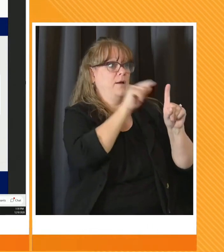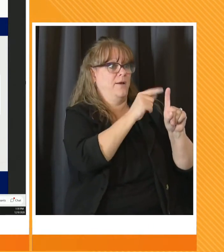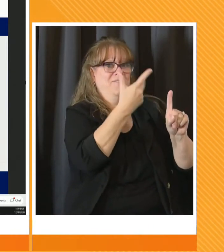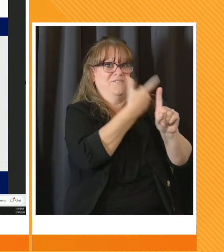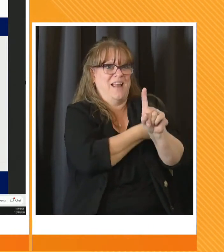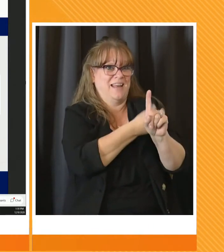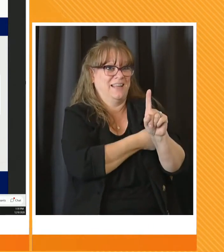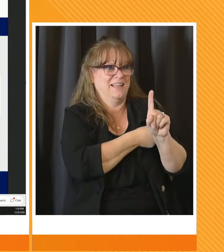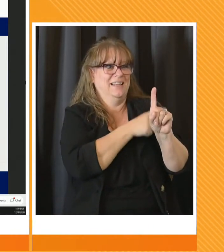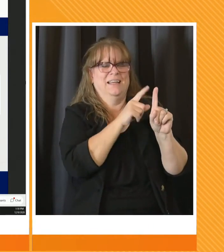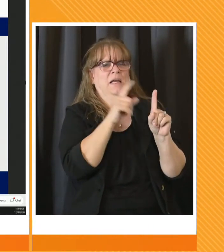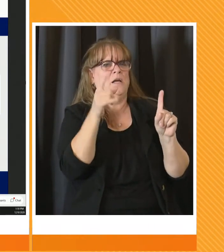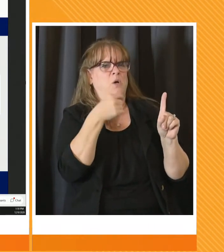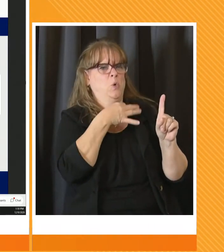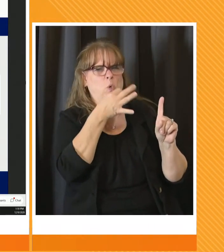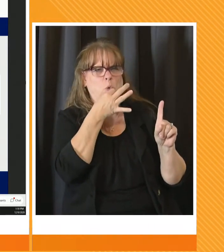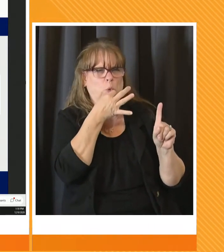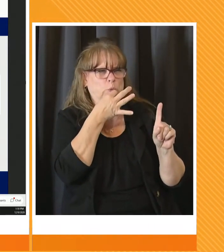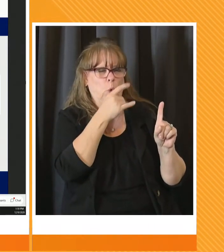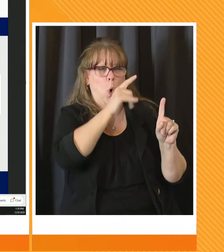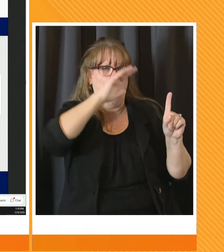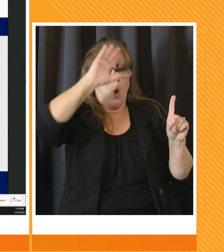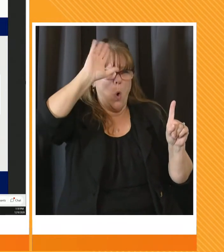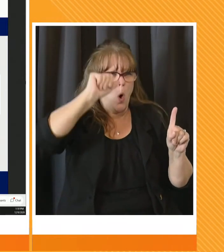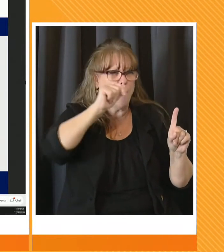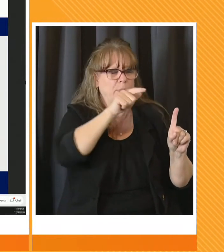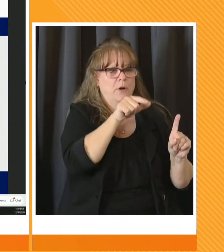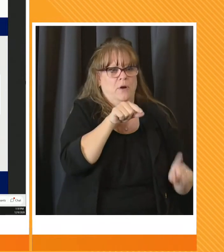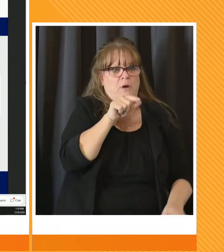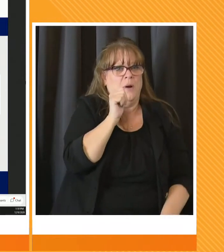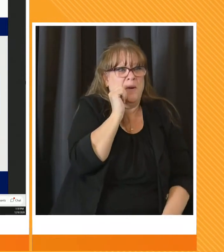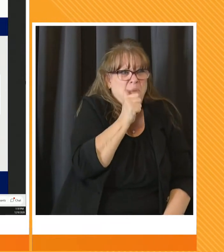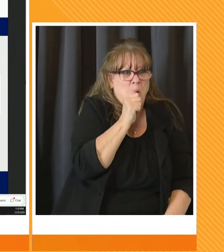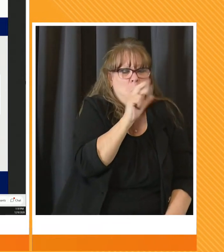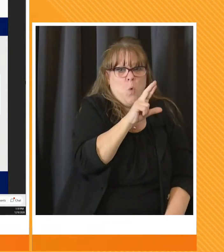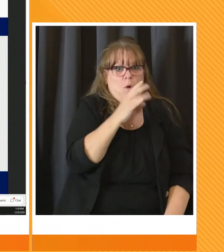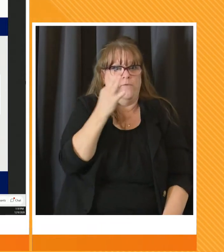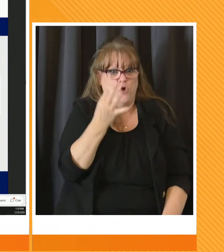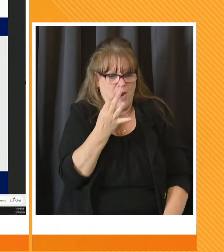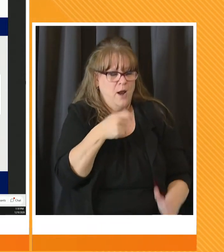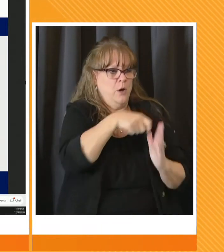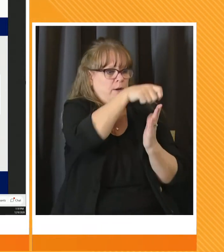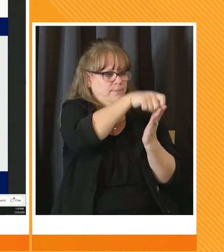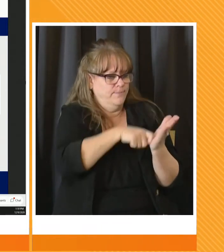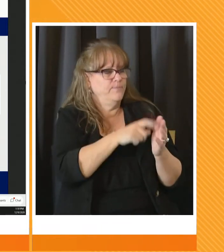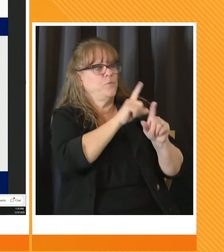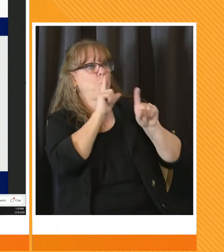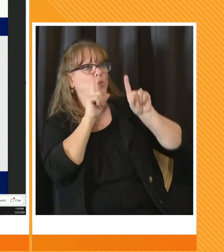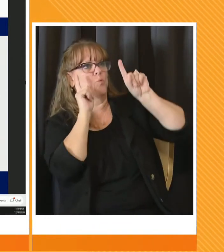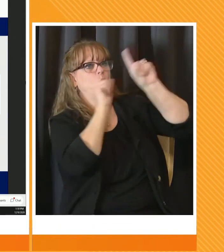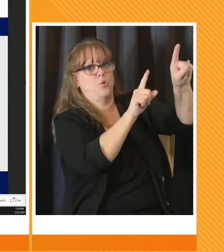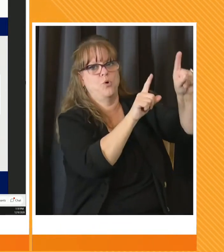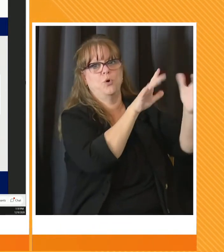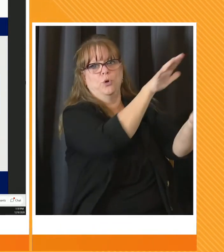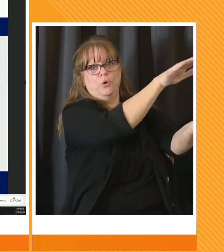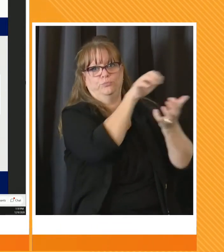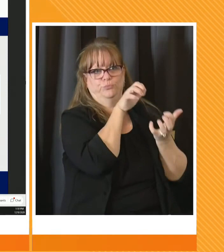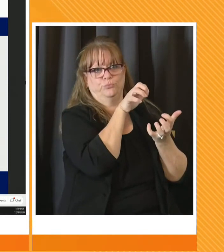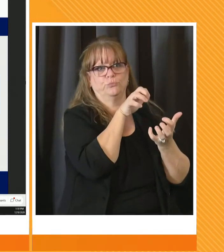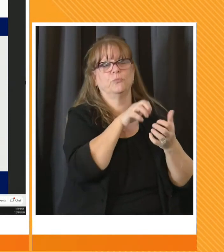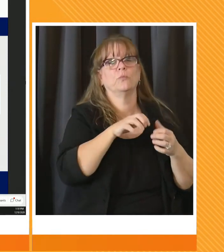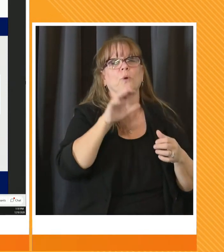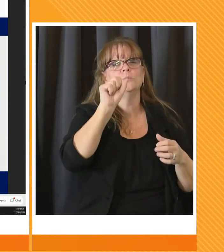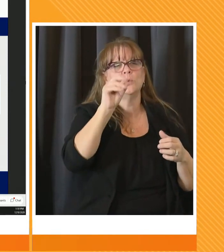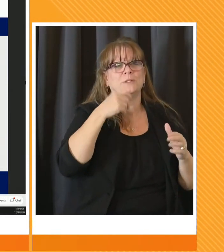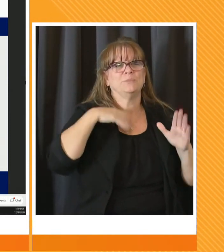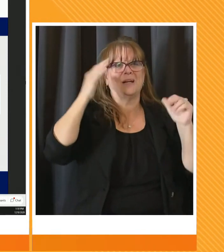Friday. Most important, we are expecting that the EUA for the Pfizer vaccine will be